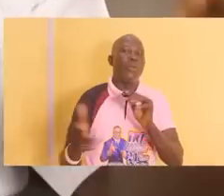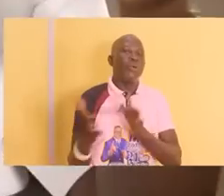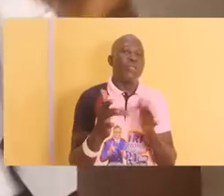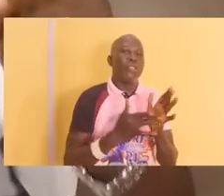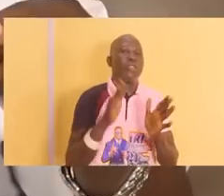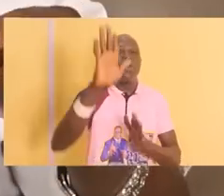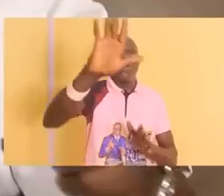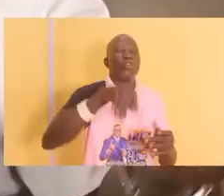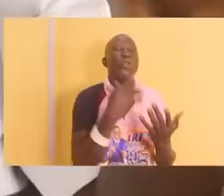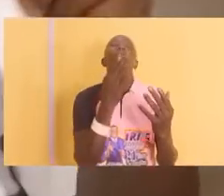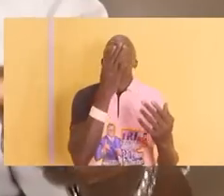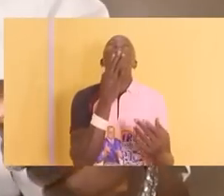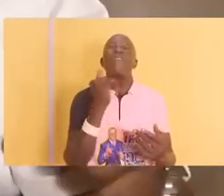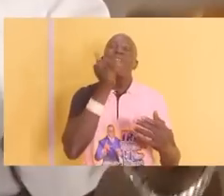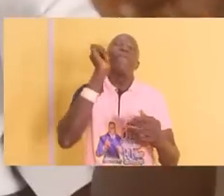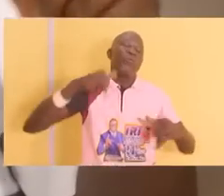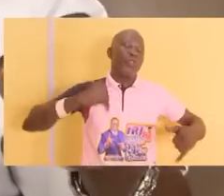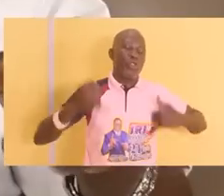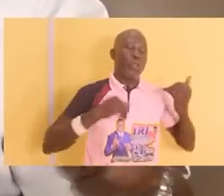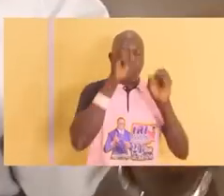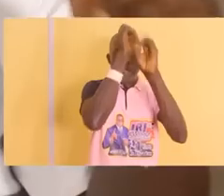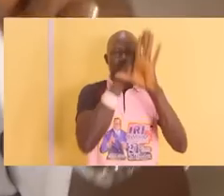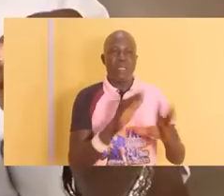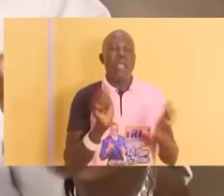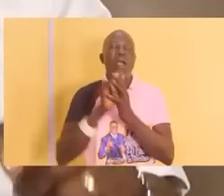I authorize. In the name of Jesus.